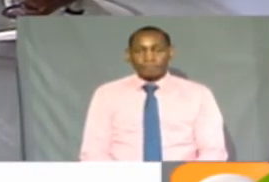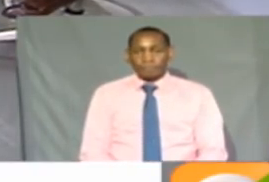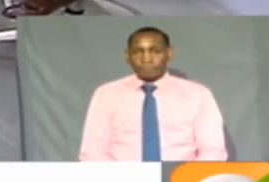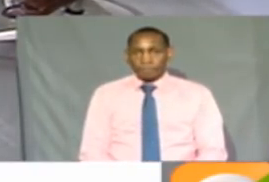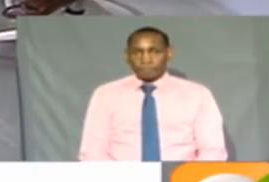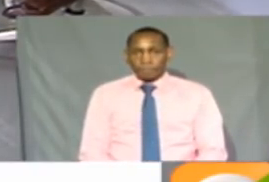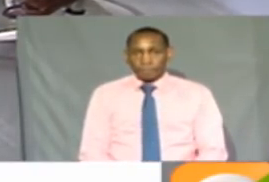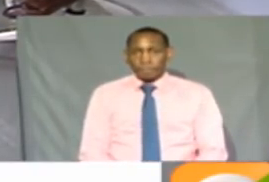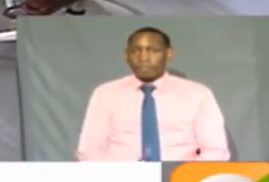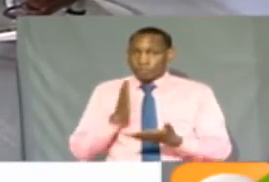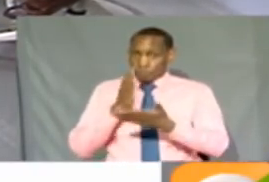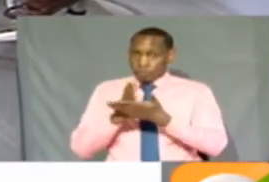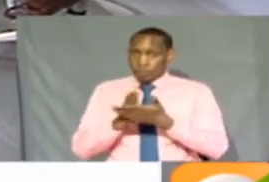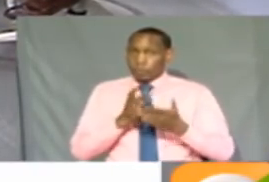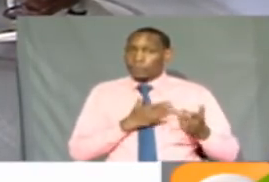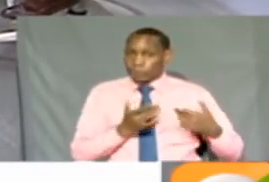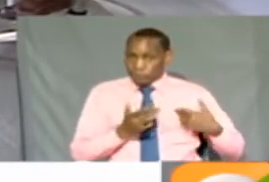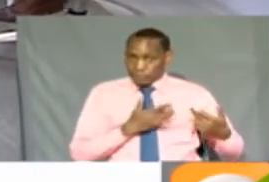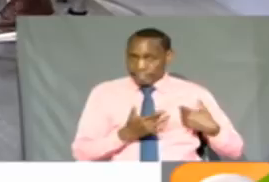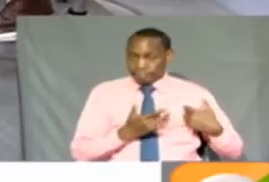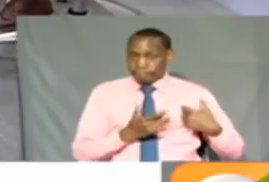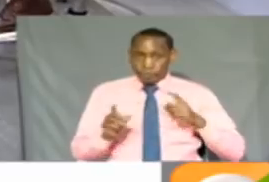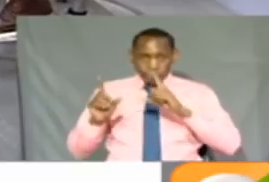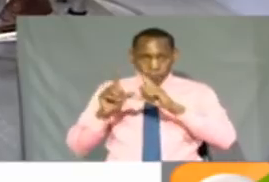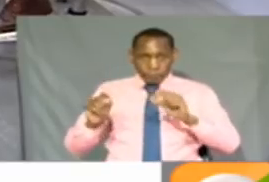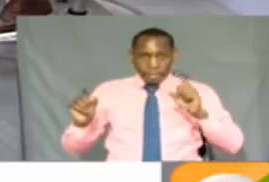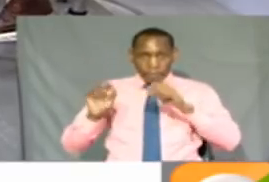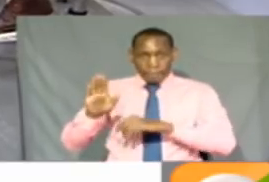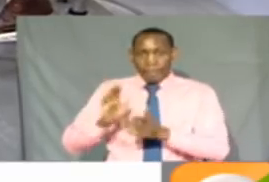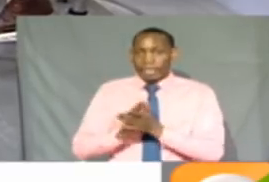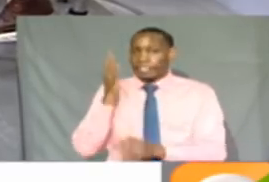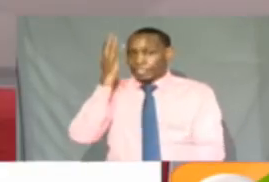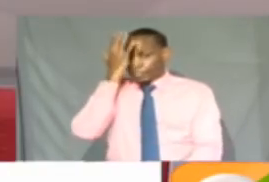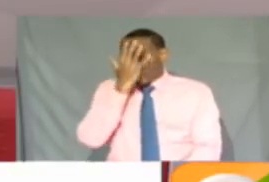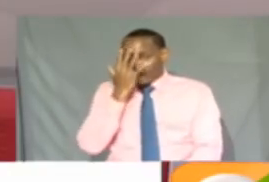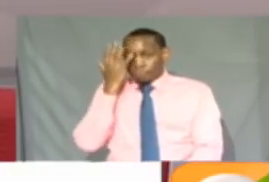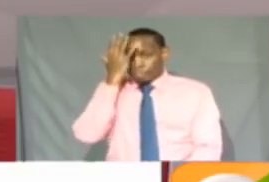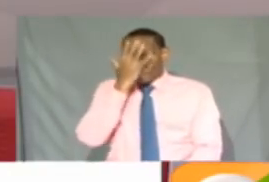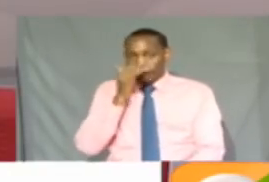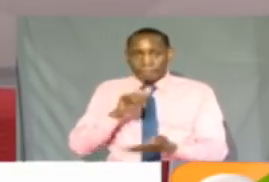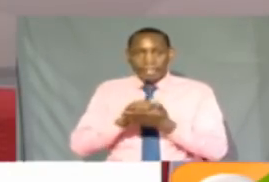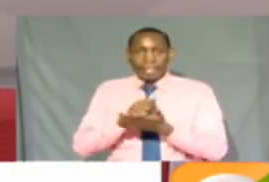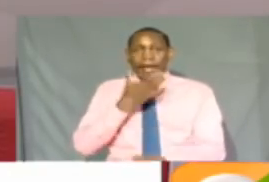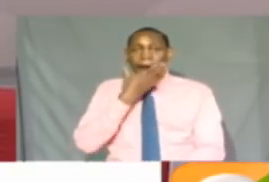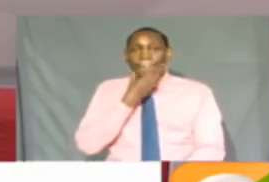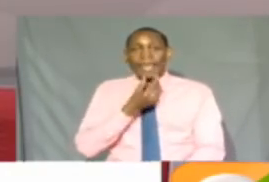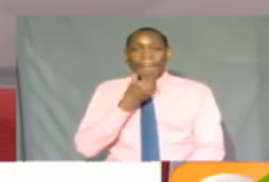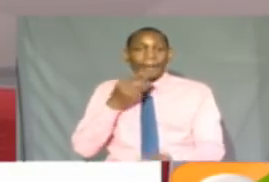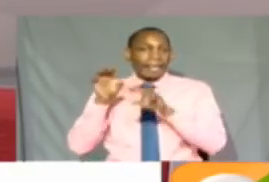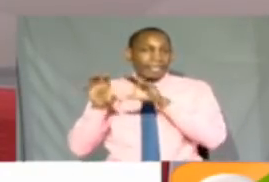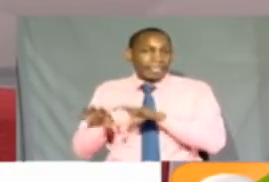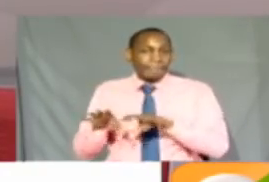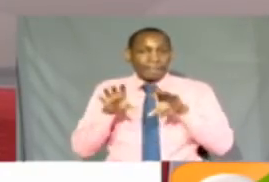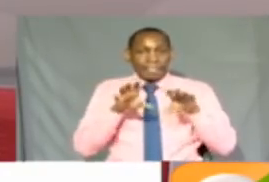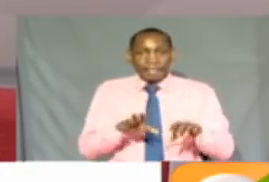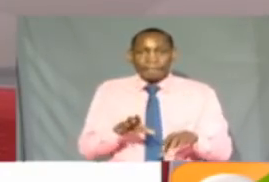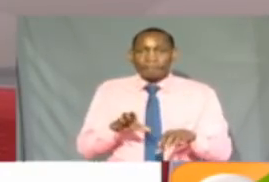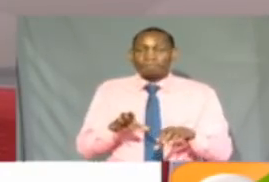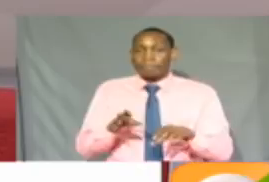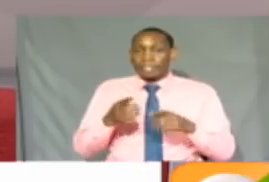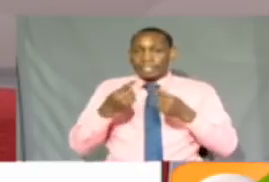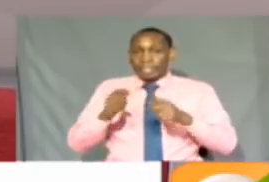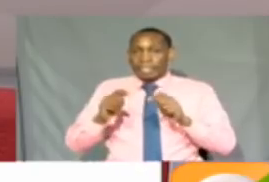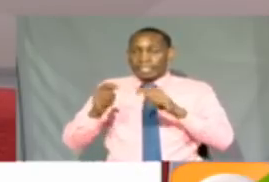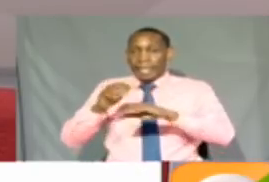this is such a concern, and as Mariga kind of said, it's embarrassing, a lot of these things that the men have to go through just to find